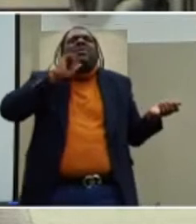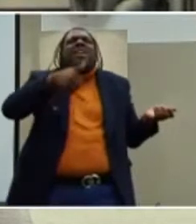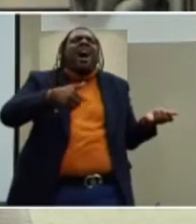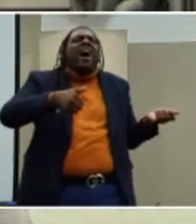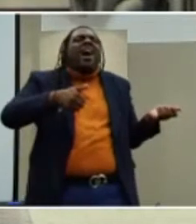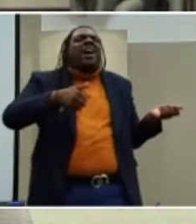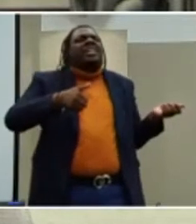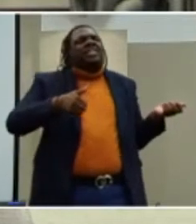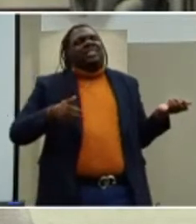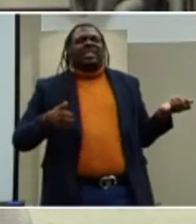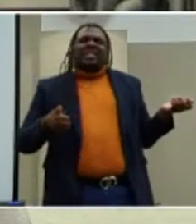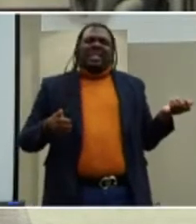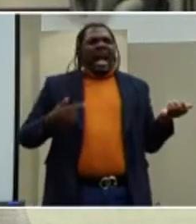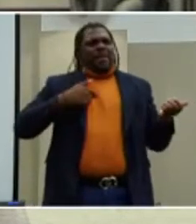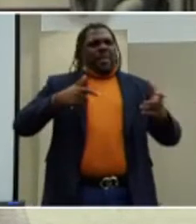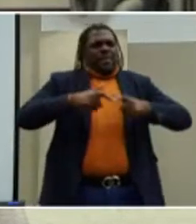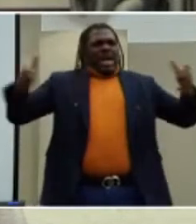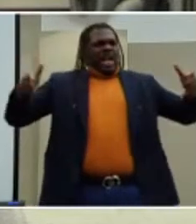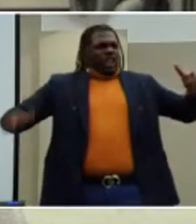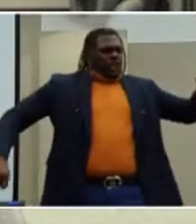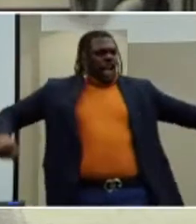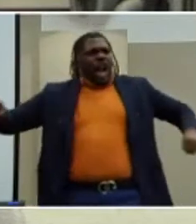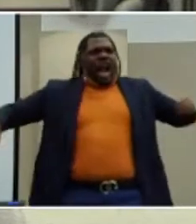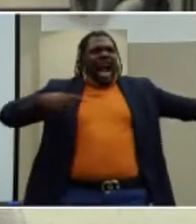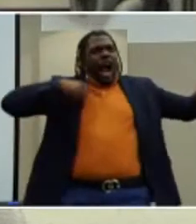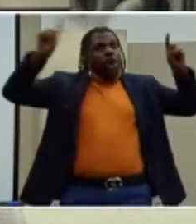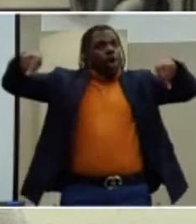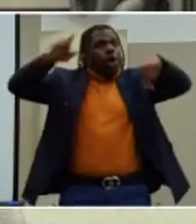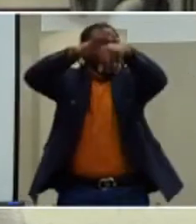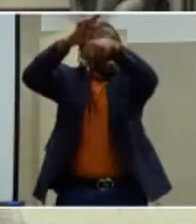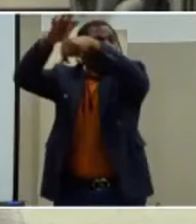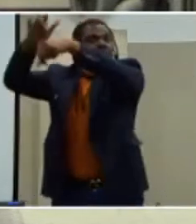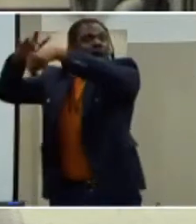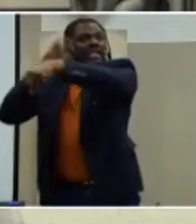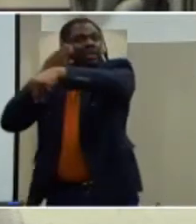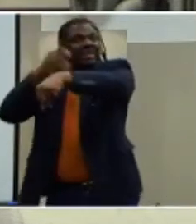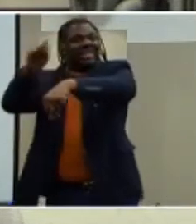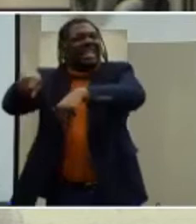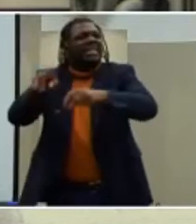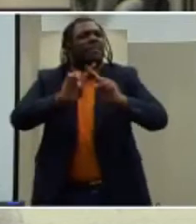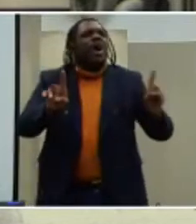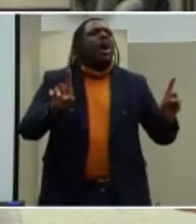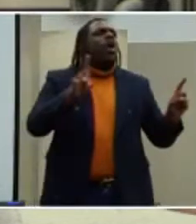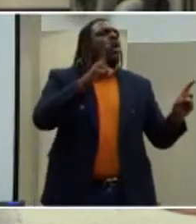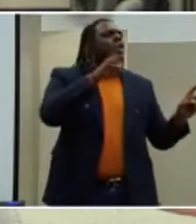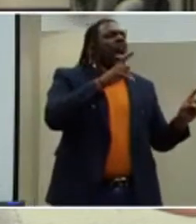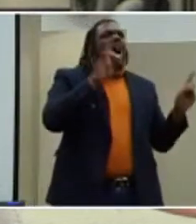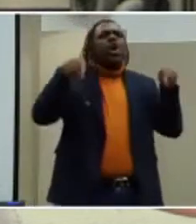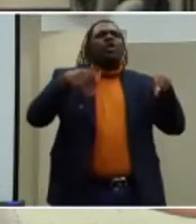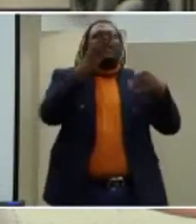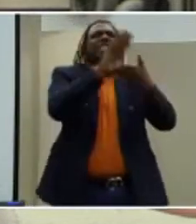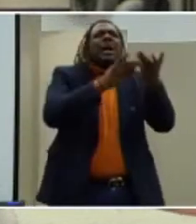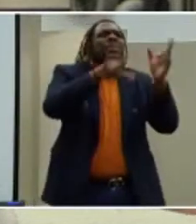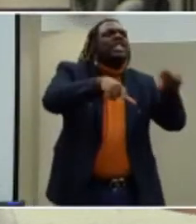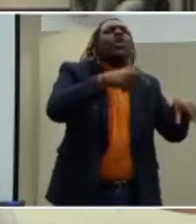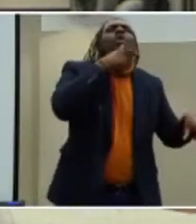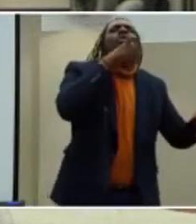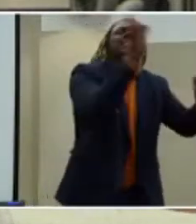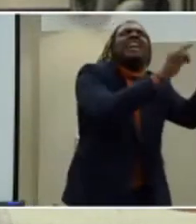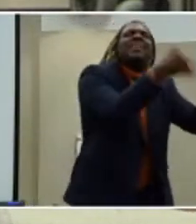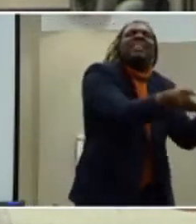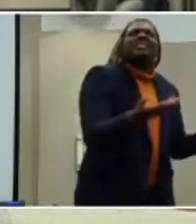biggest chair in the world, and I can get in most places, but then some places you wonder, who designed this? And you